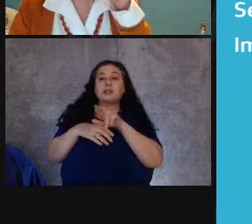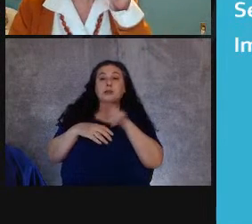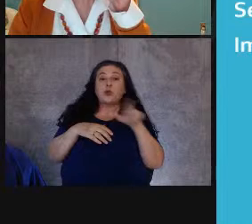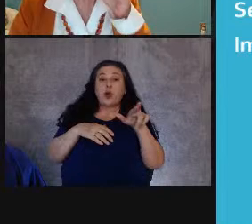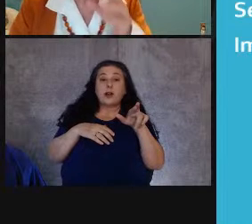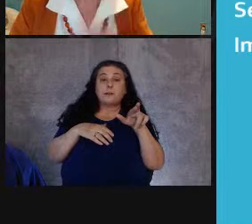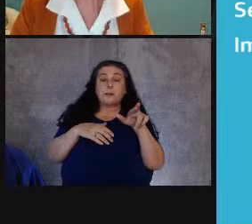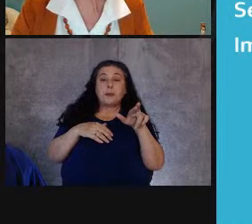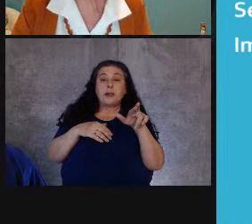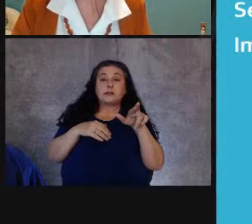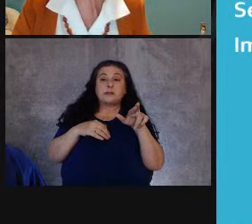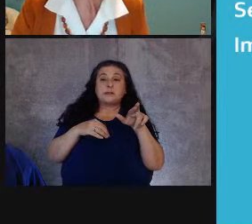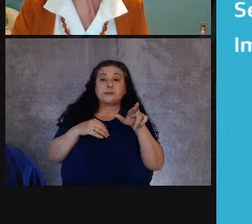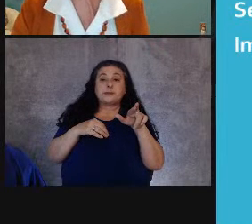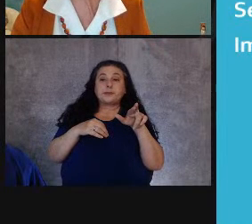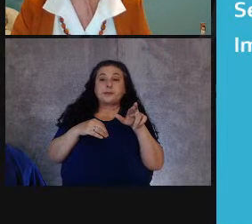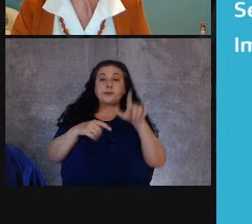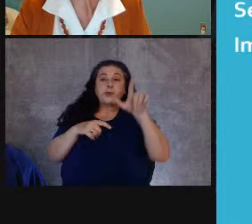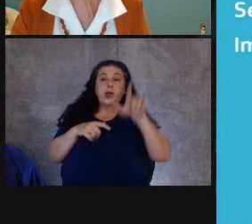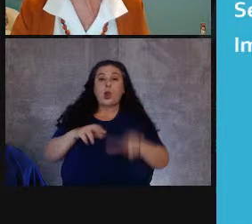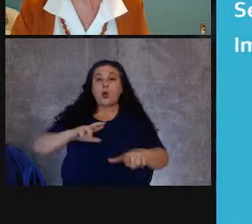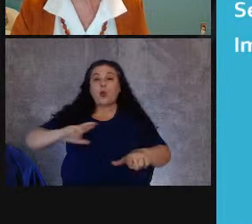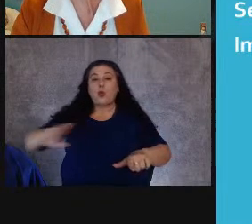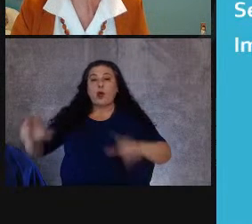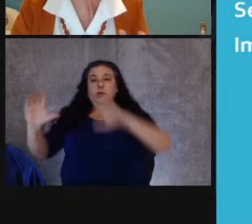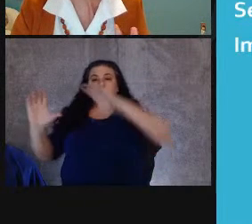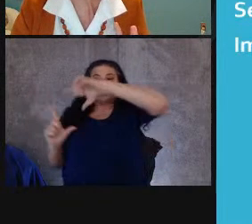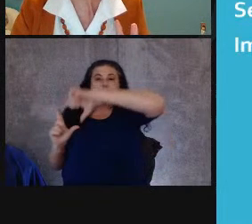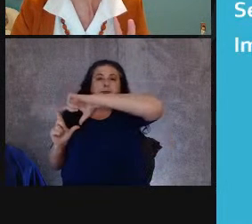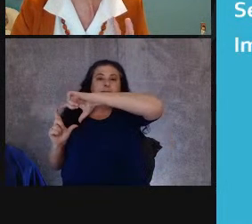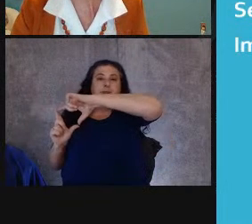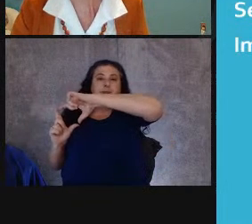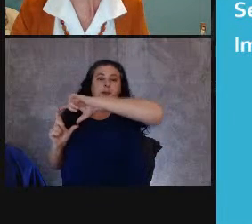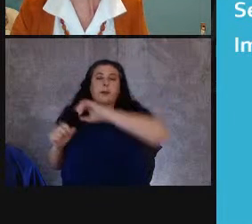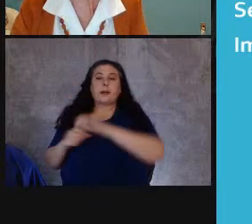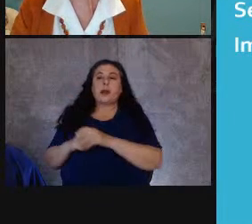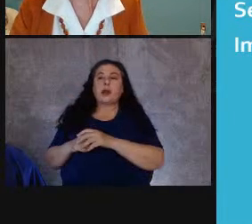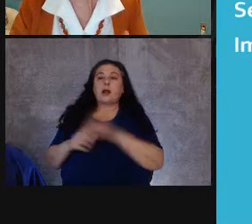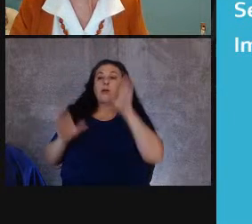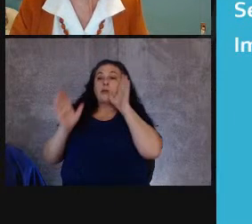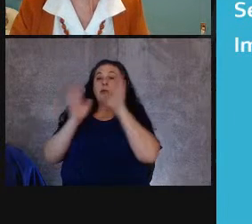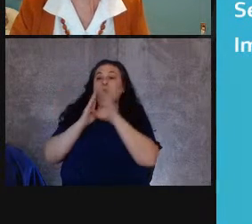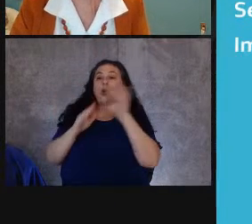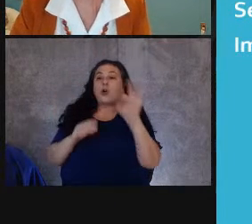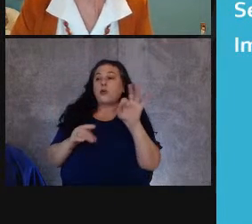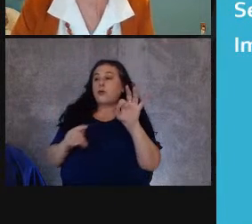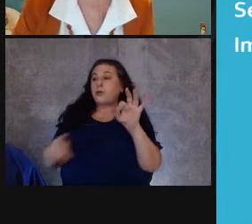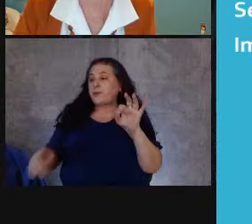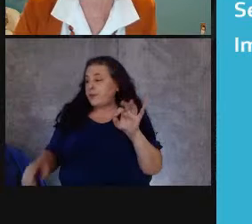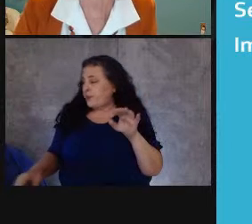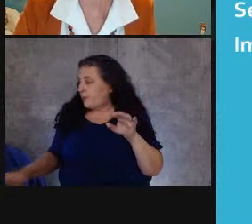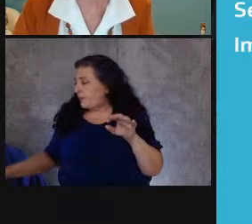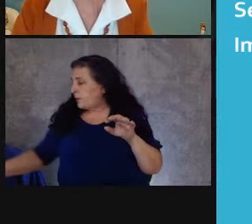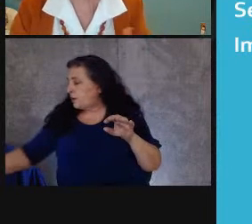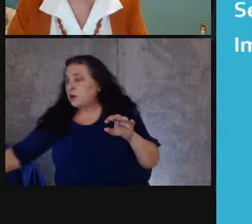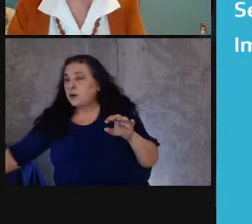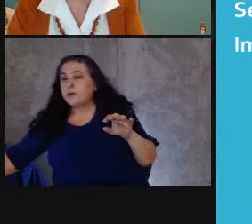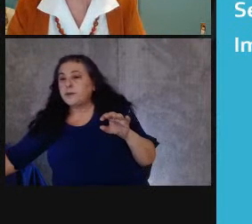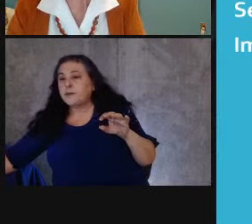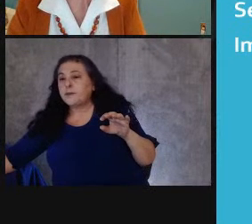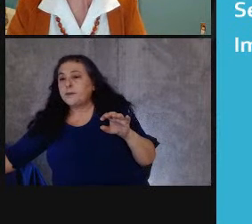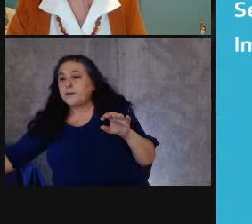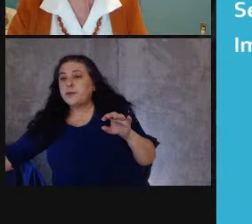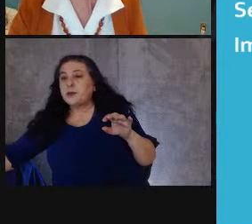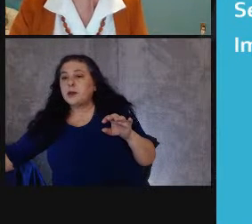here, the lower right, I have a photograph of an infant welfare activities in